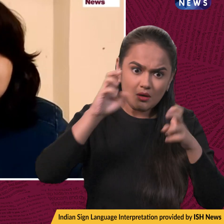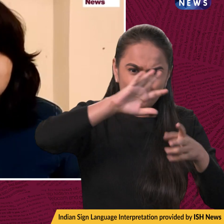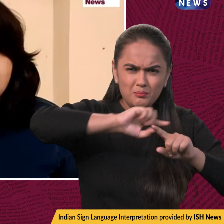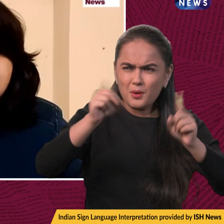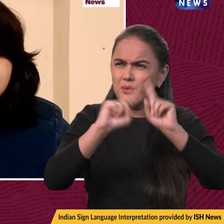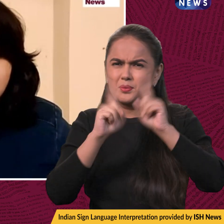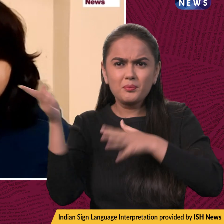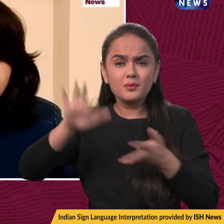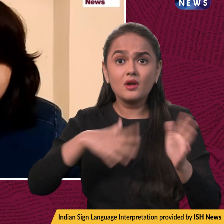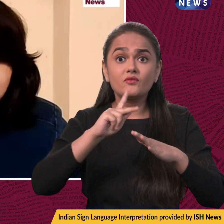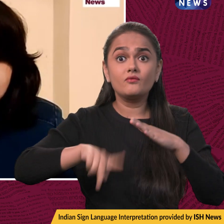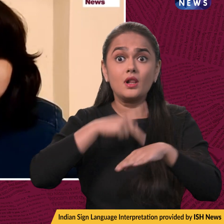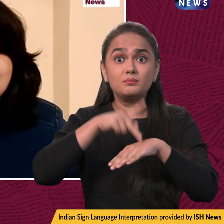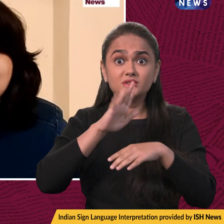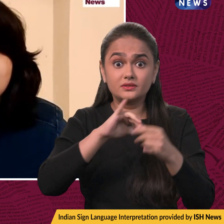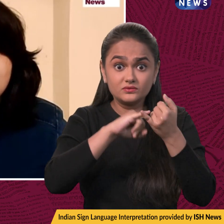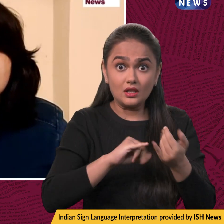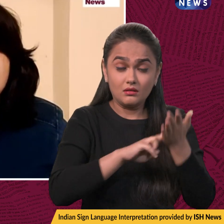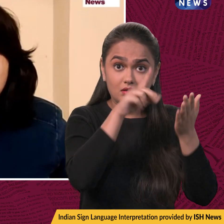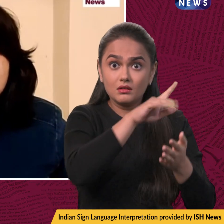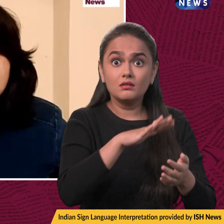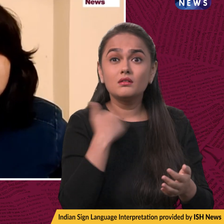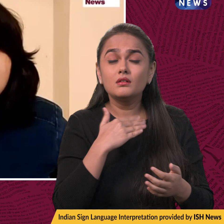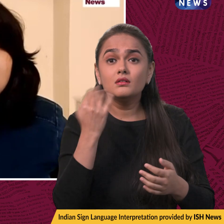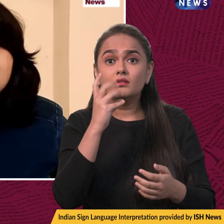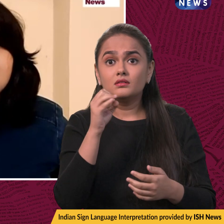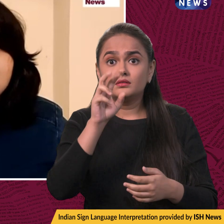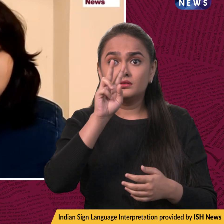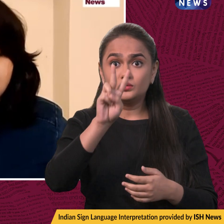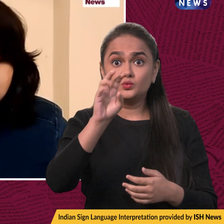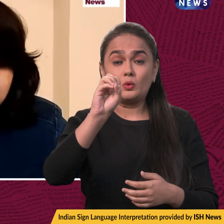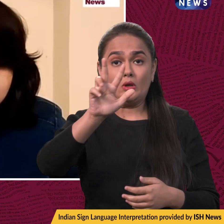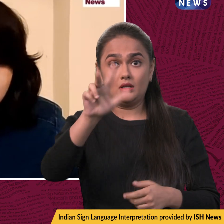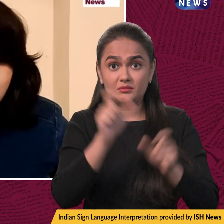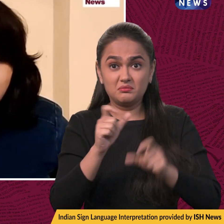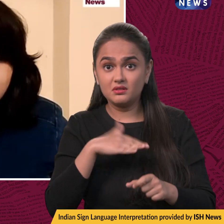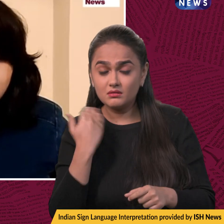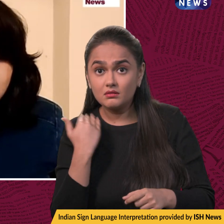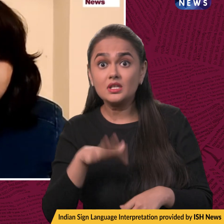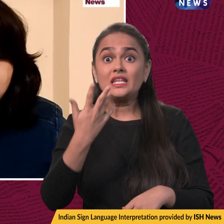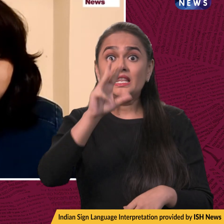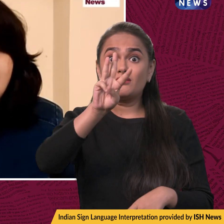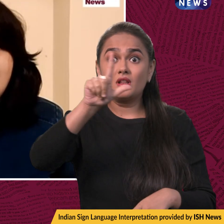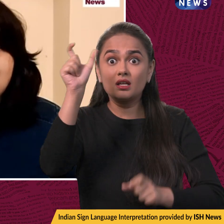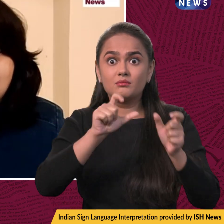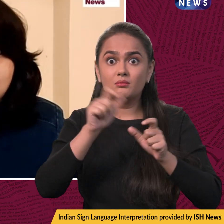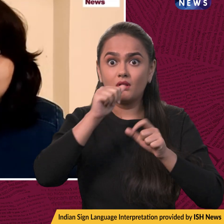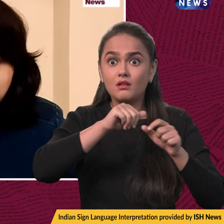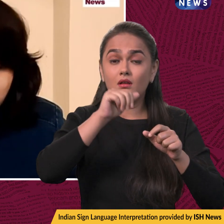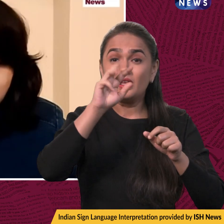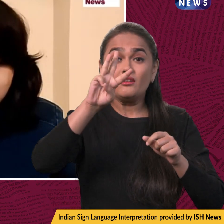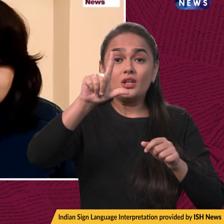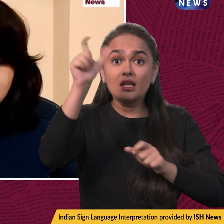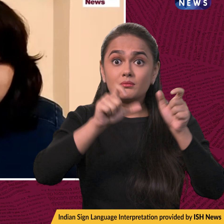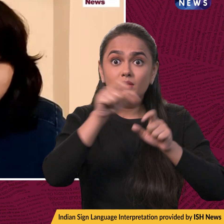and central regions of the Philippines, and the death toll has now risen to 208. More than 3 lakh people have fled